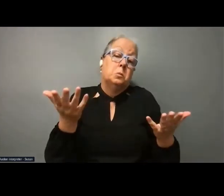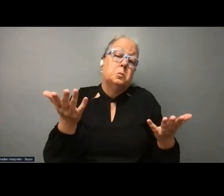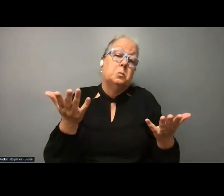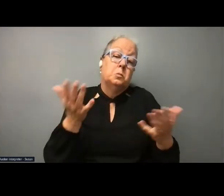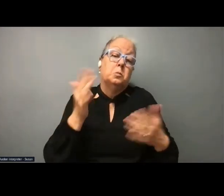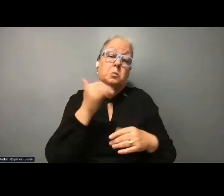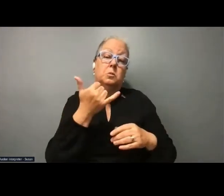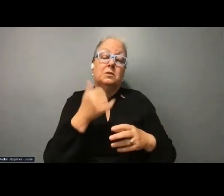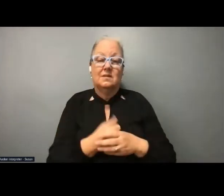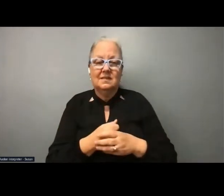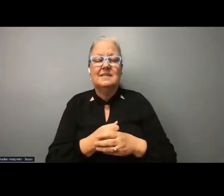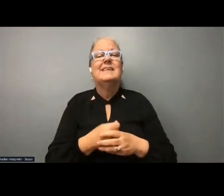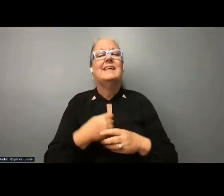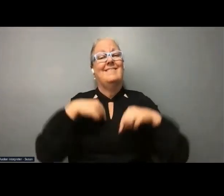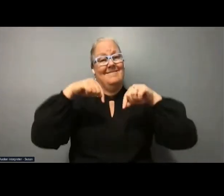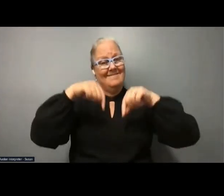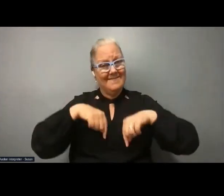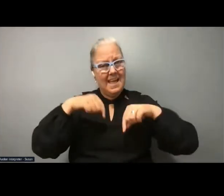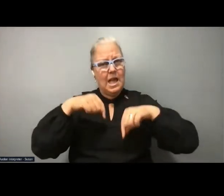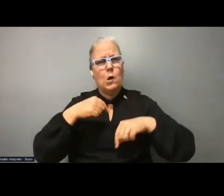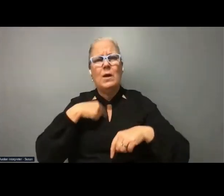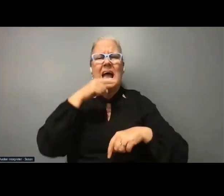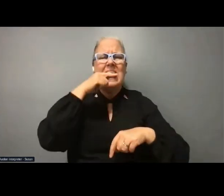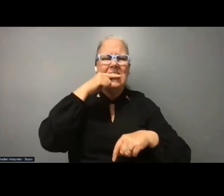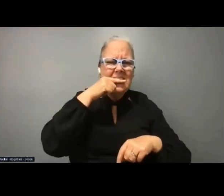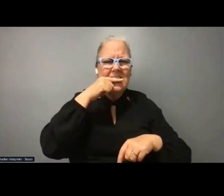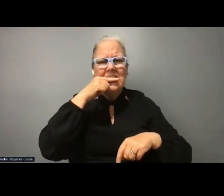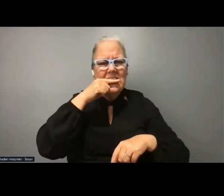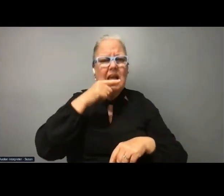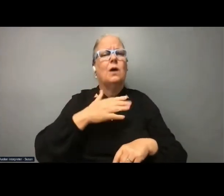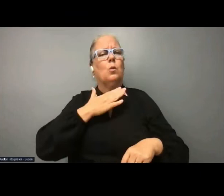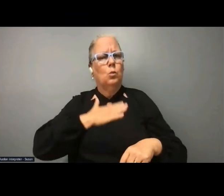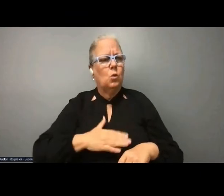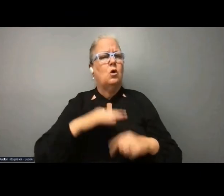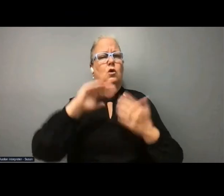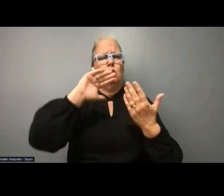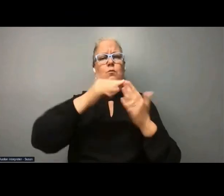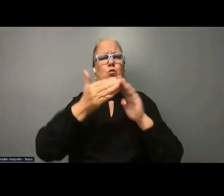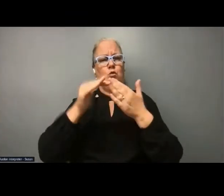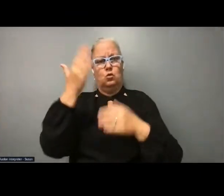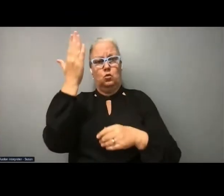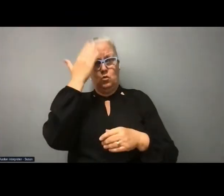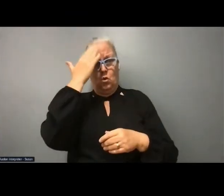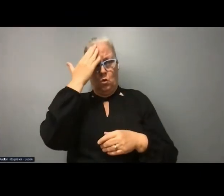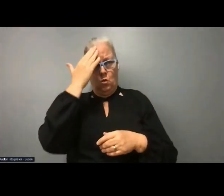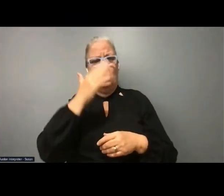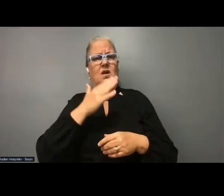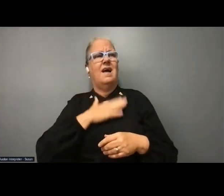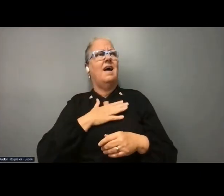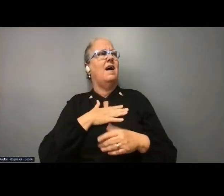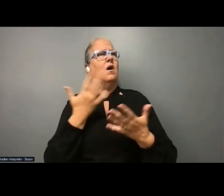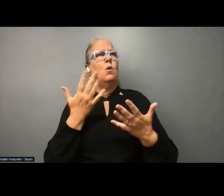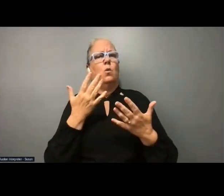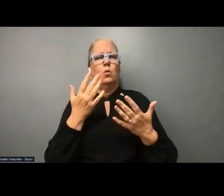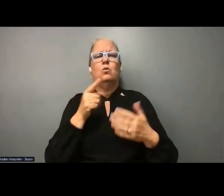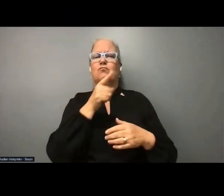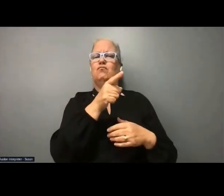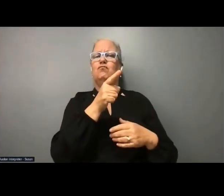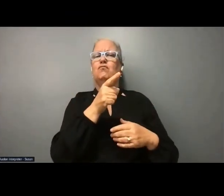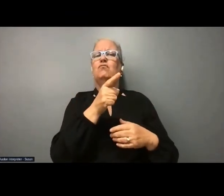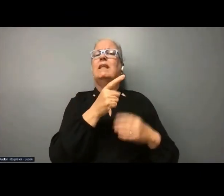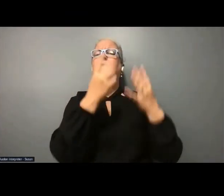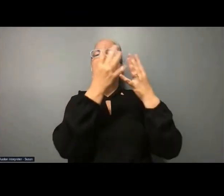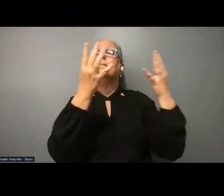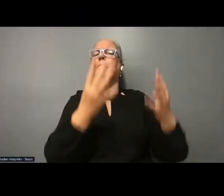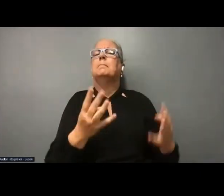just making sure that the community is aware of the system and able to raise their concerns and